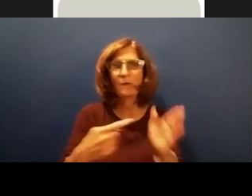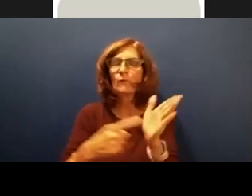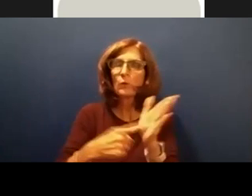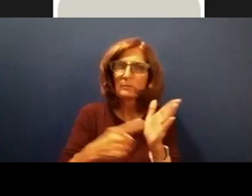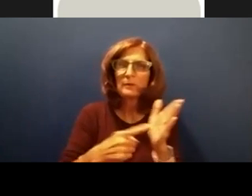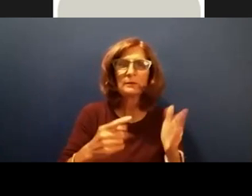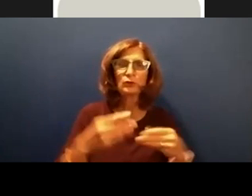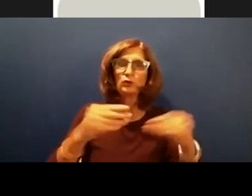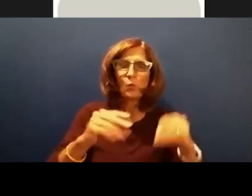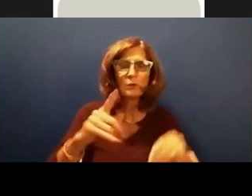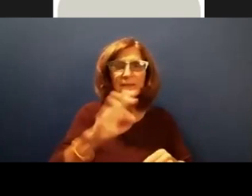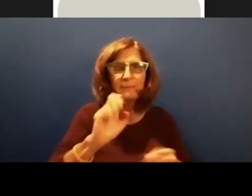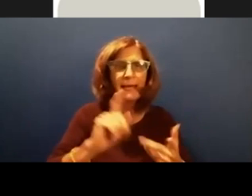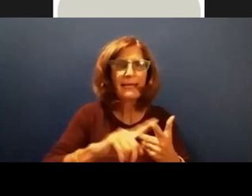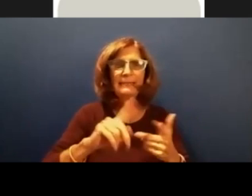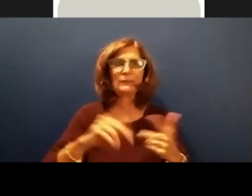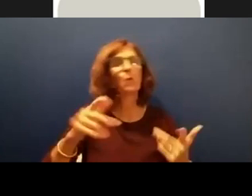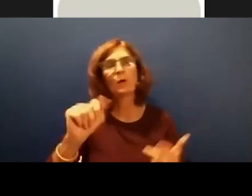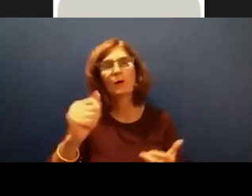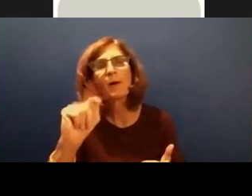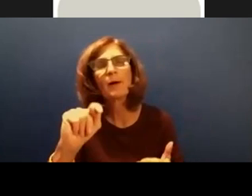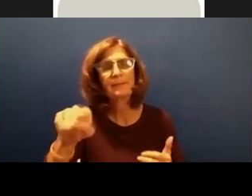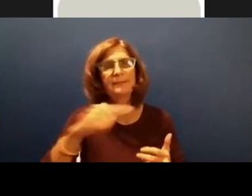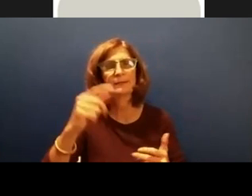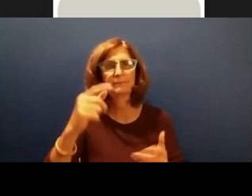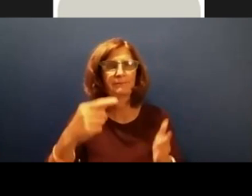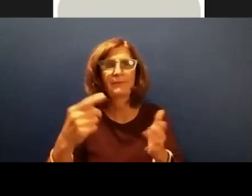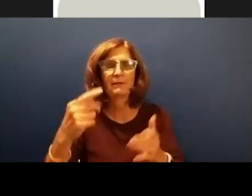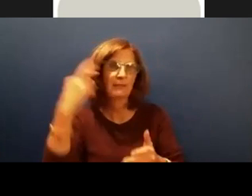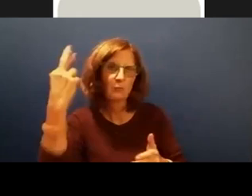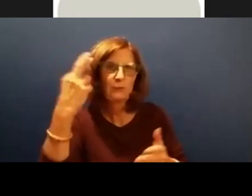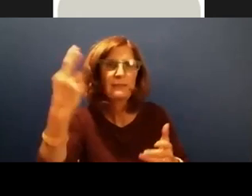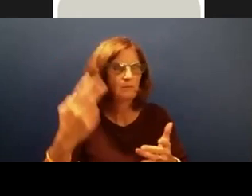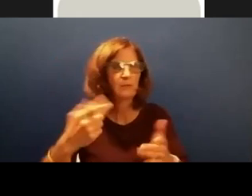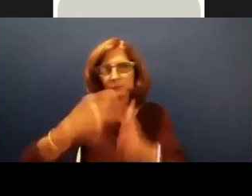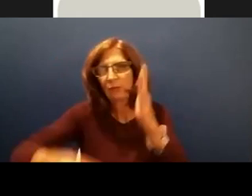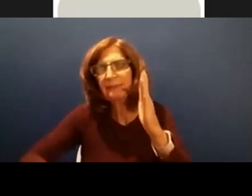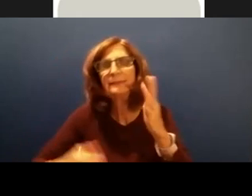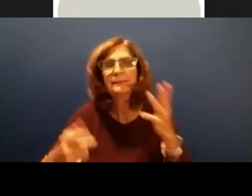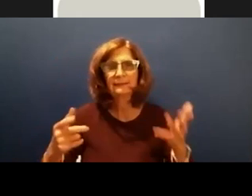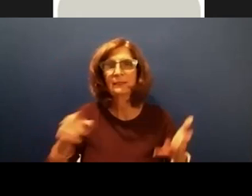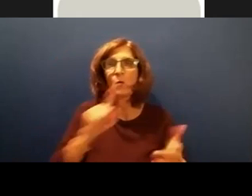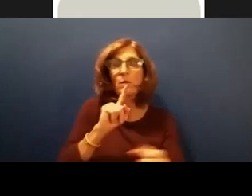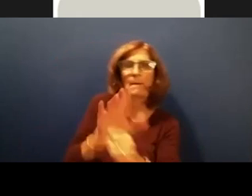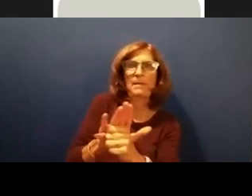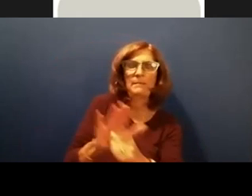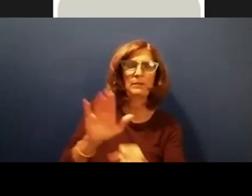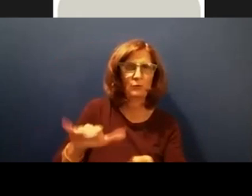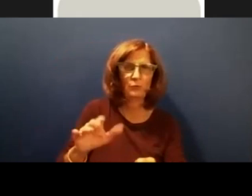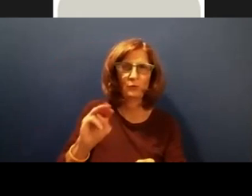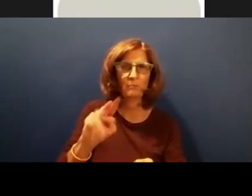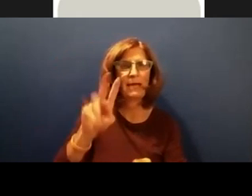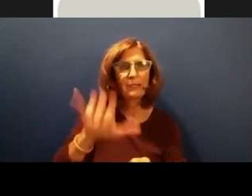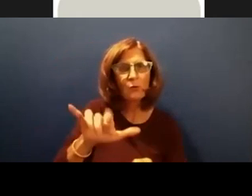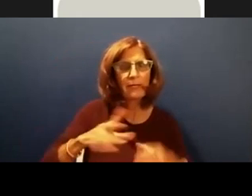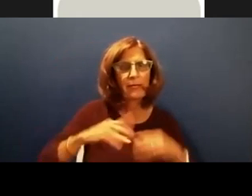improvements, or to increase a commitment to minority-owned businesses in the construction